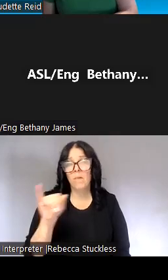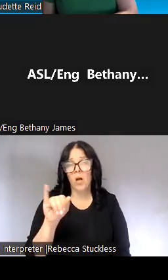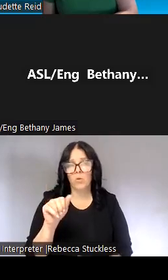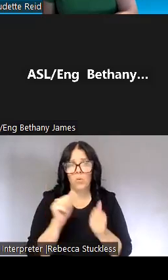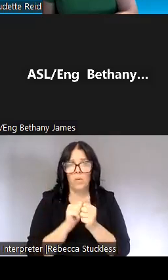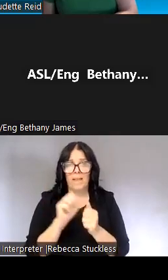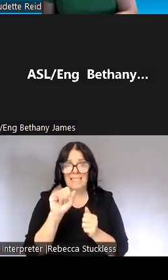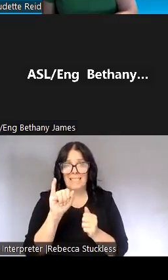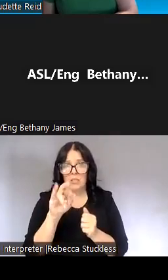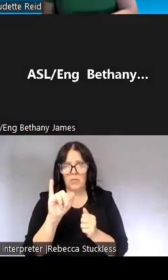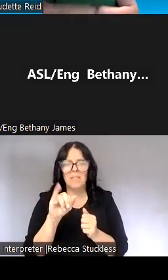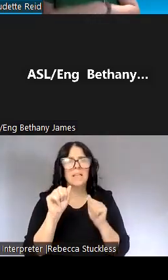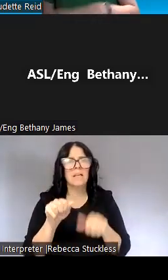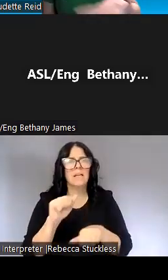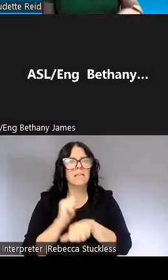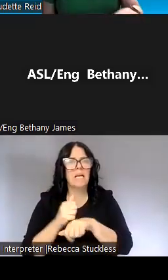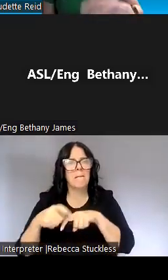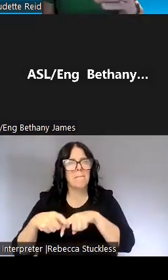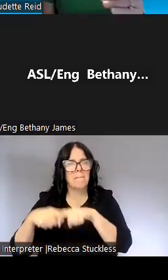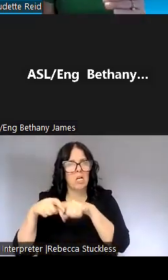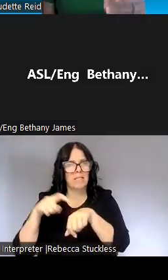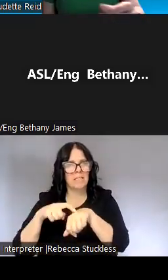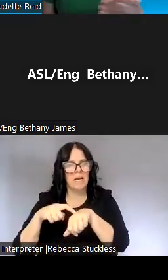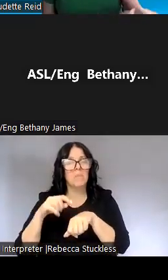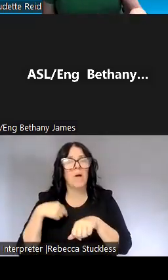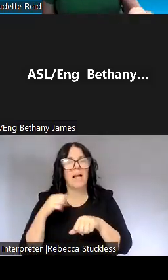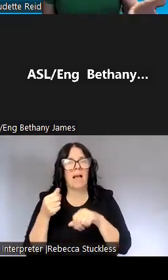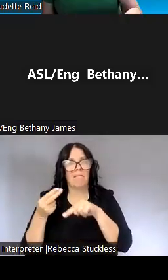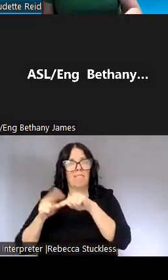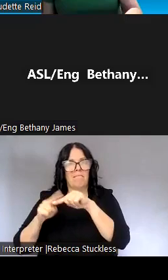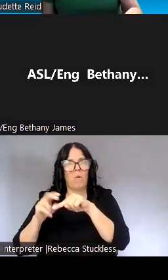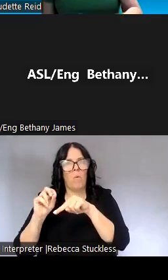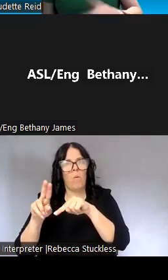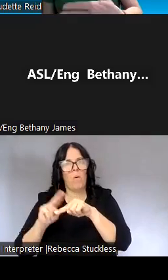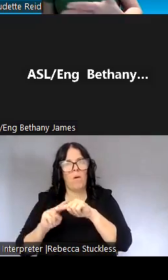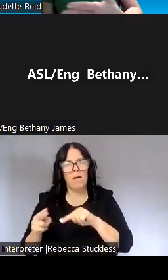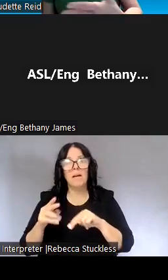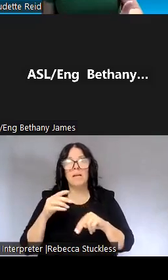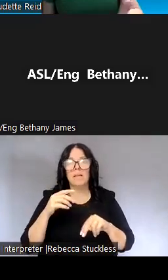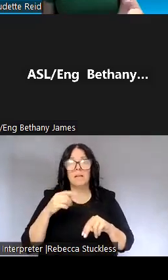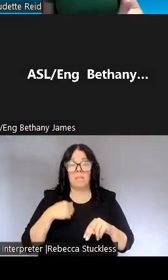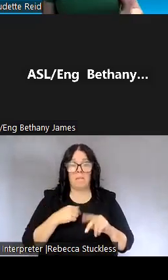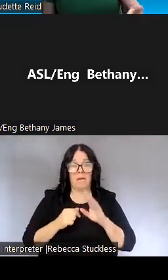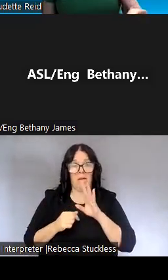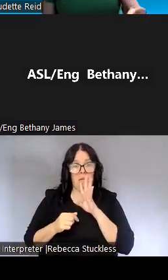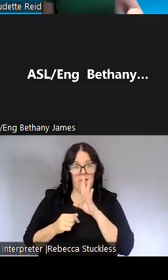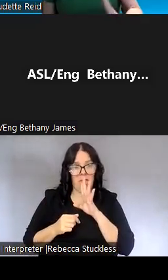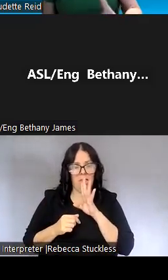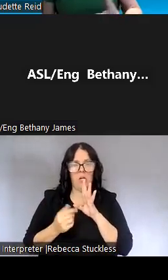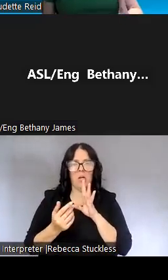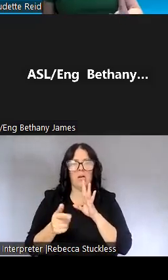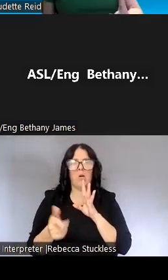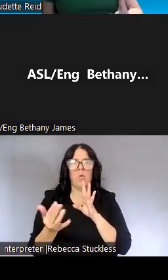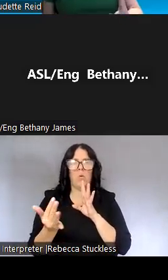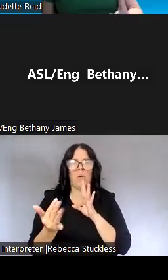you can adjust the amount of time and increase it that Siri waits before responding. So if somebody speaks